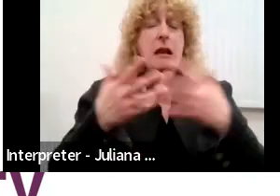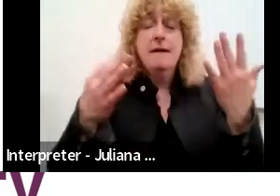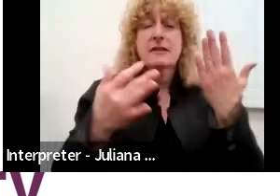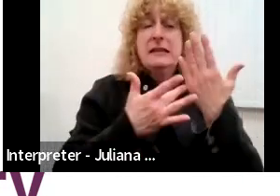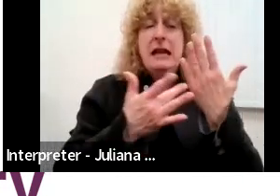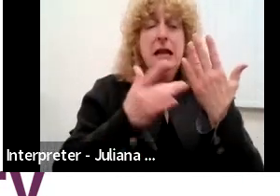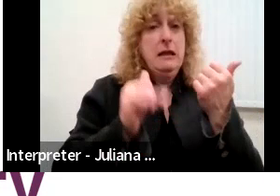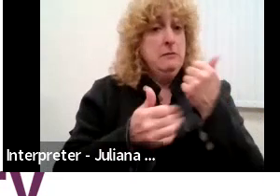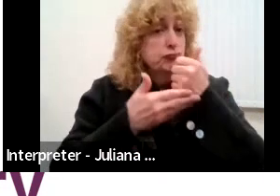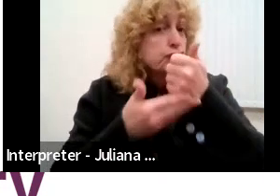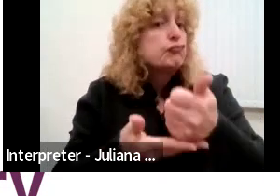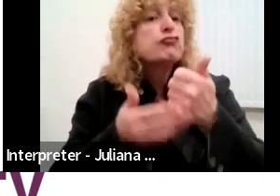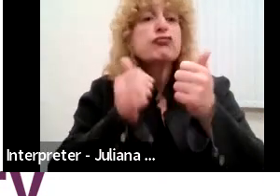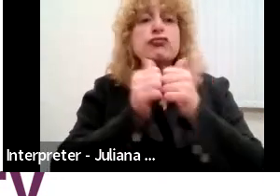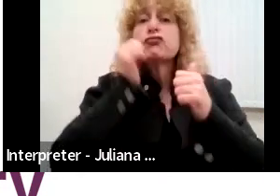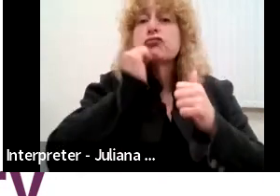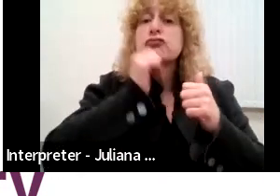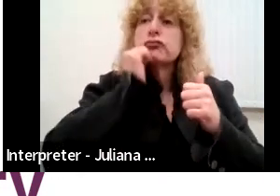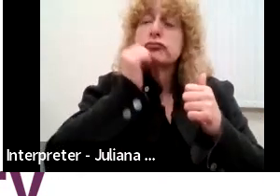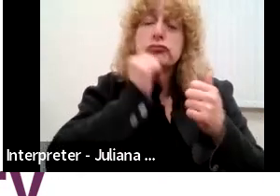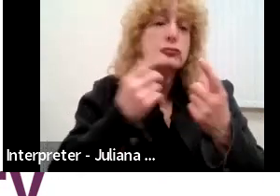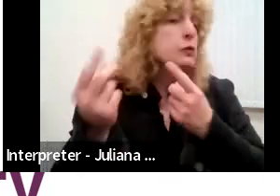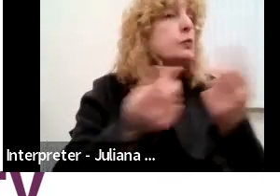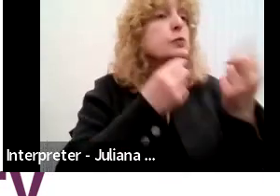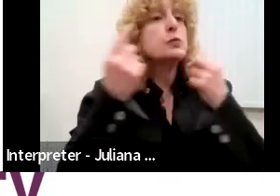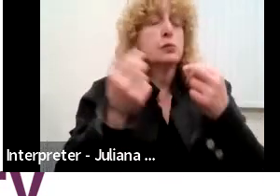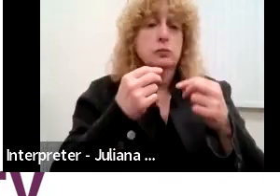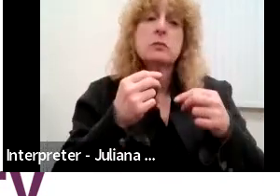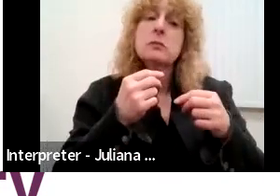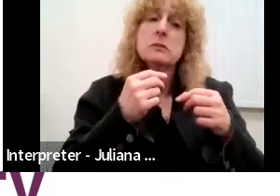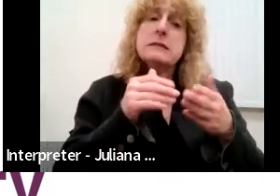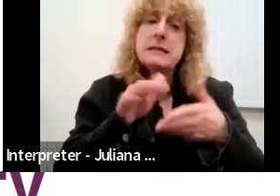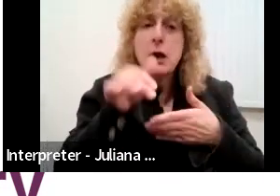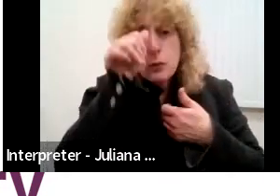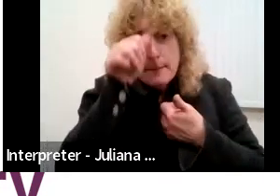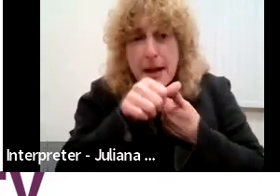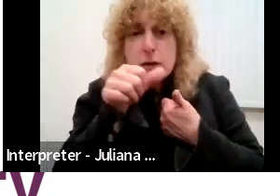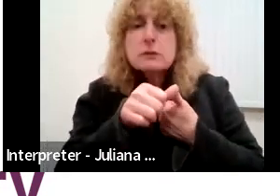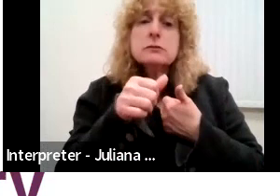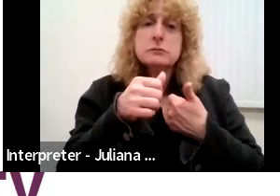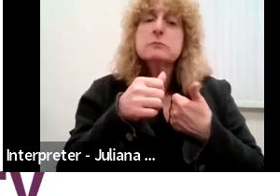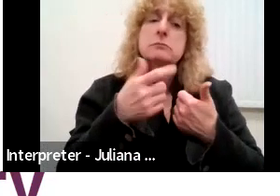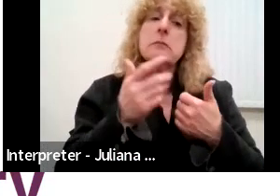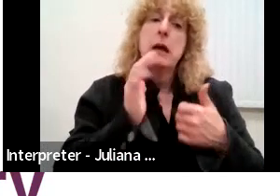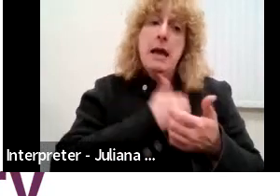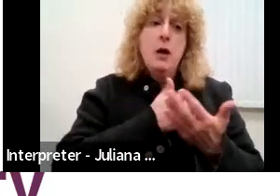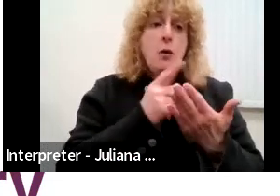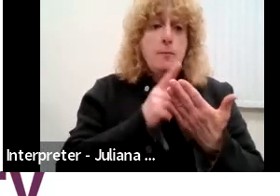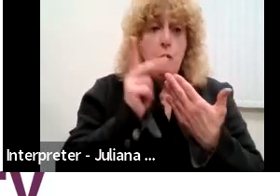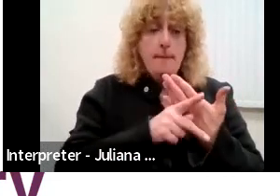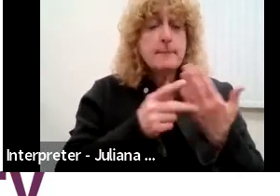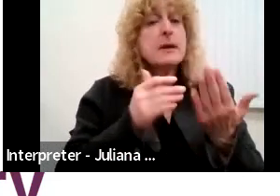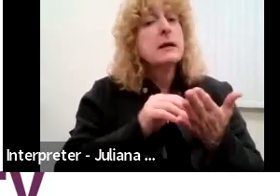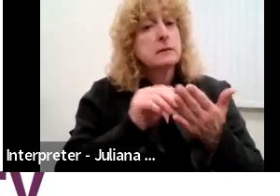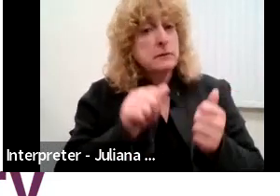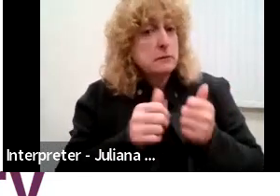with day-to-day activities, your routines, sending you reminders. So our program, again, we can